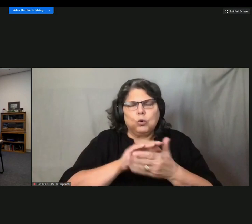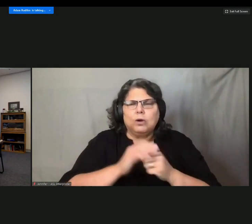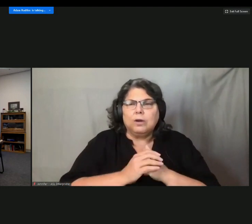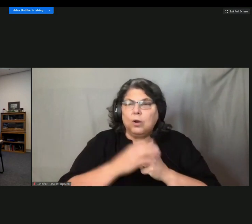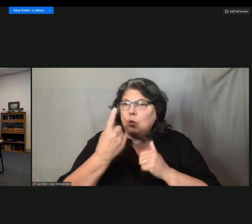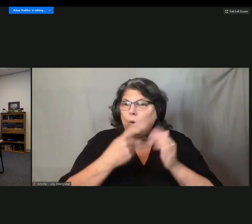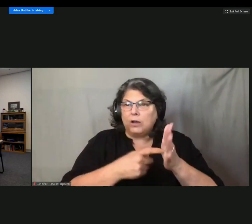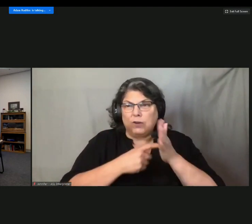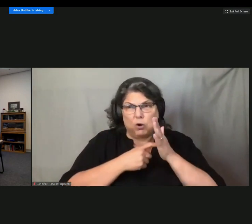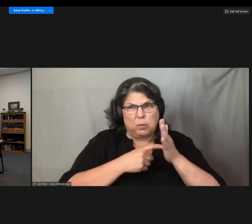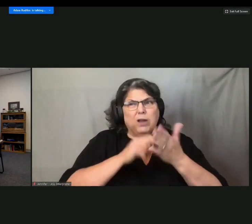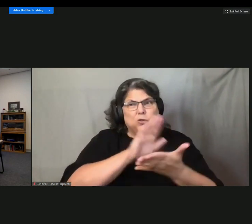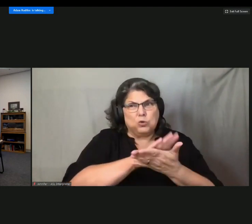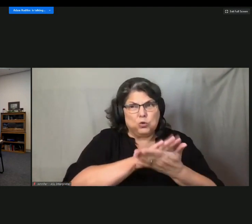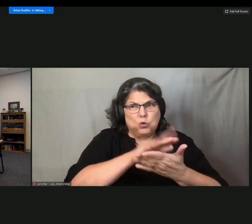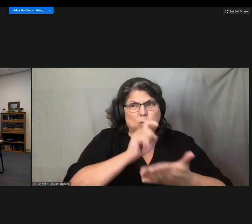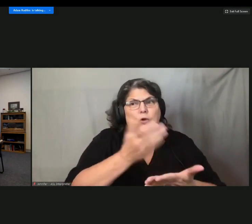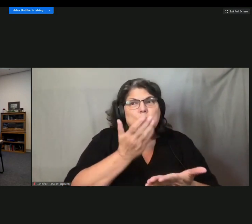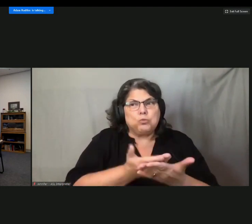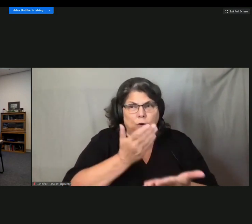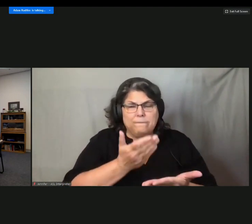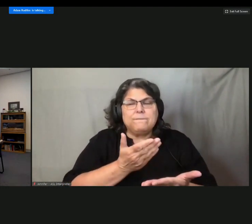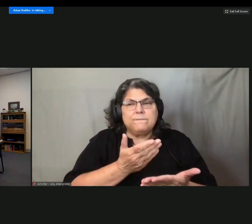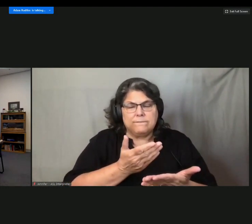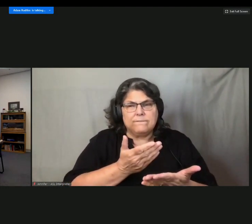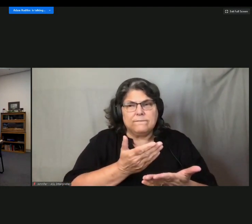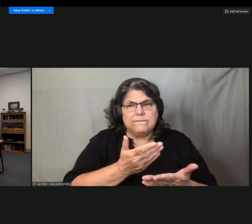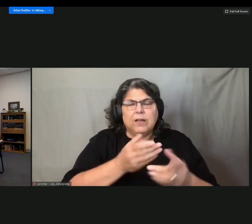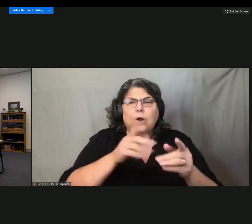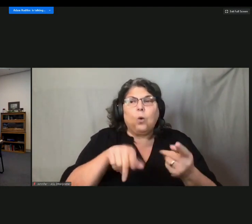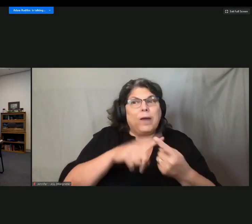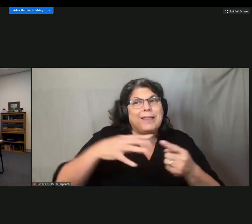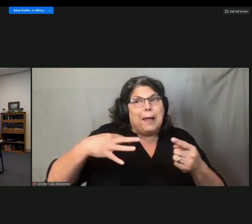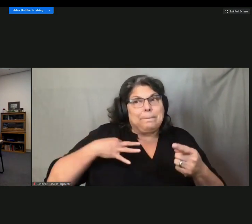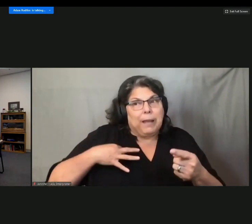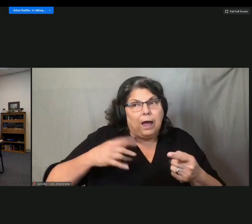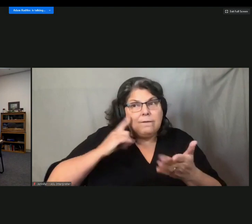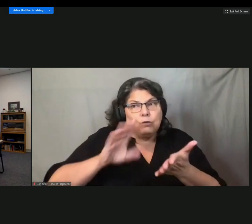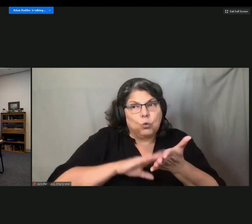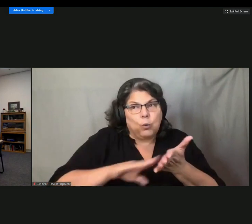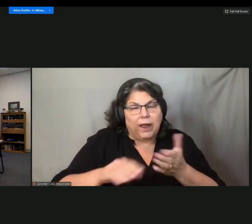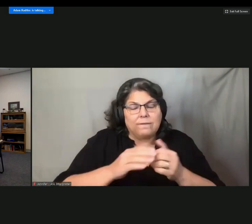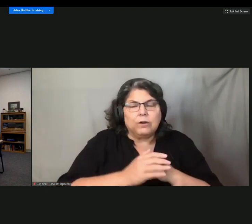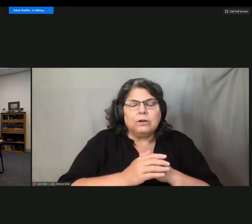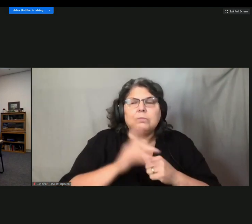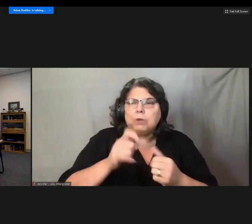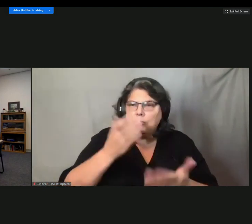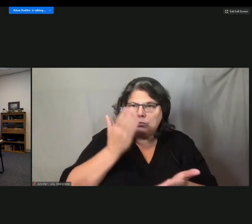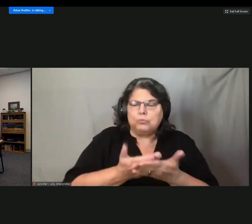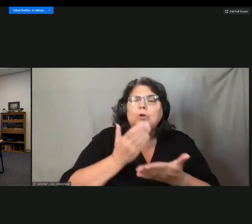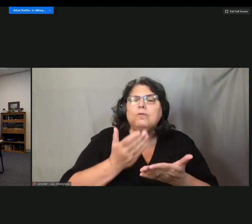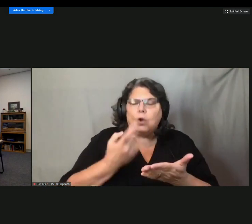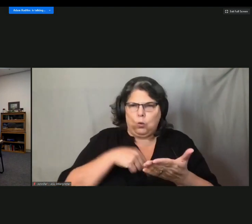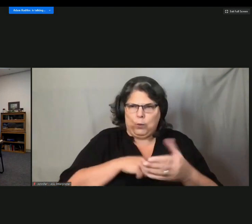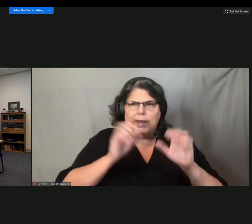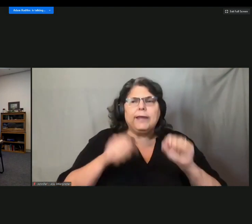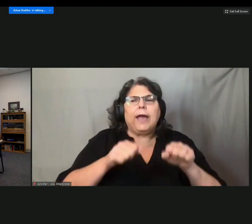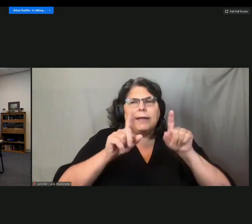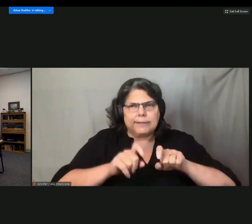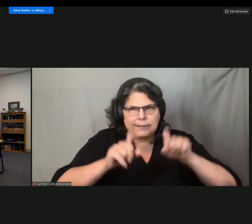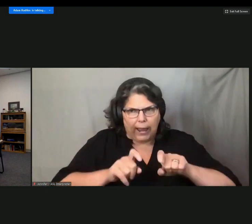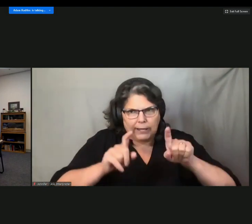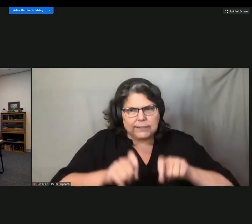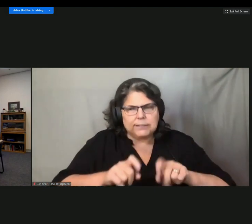requirements they must demonstrate in their own application per the state is the ability to test and do their